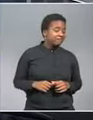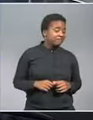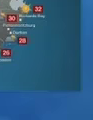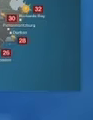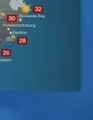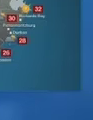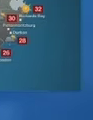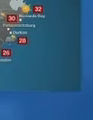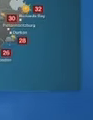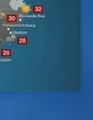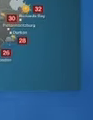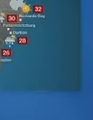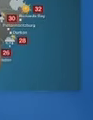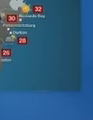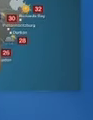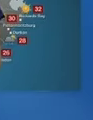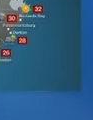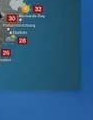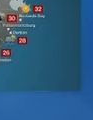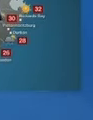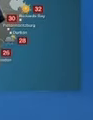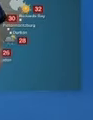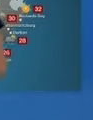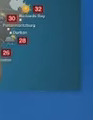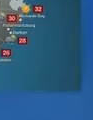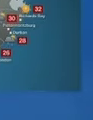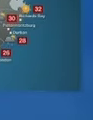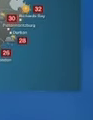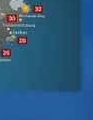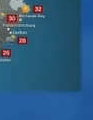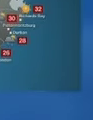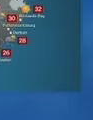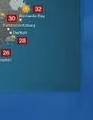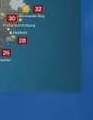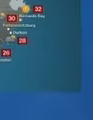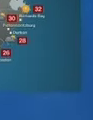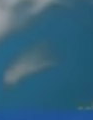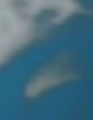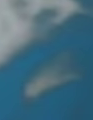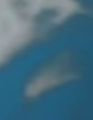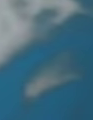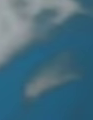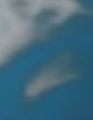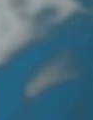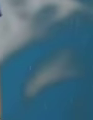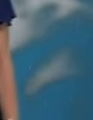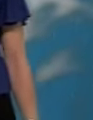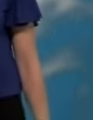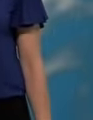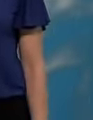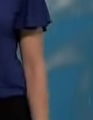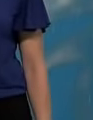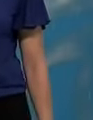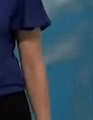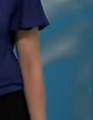That's correct. It's going to be a hot weekend over much of South Africa, except under the fog. And it's our foggy season, and we're expecting that fog along